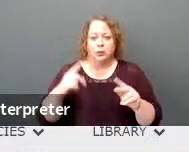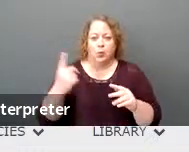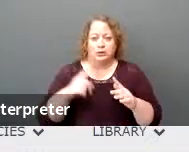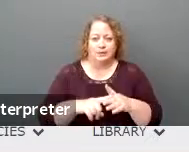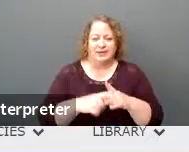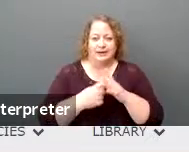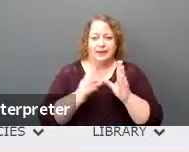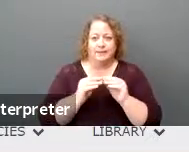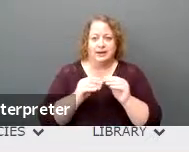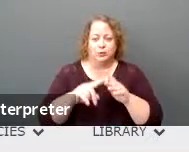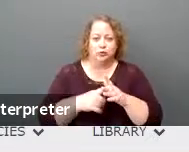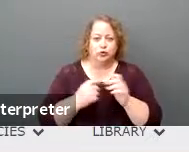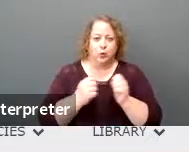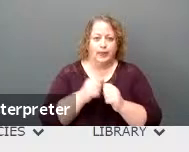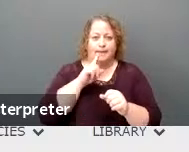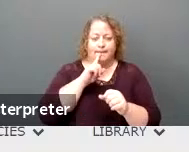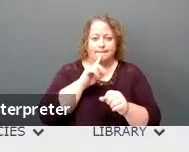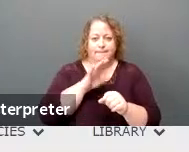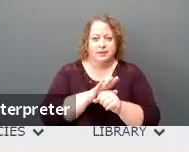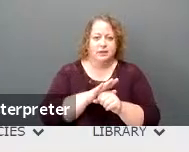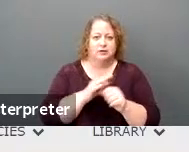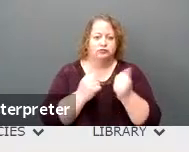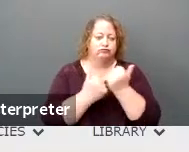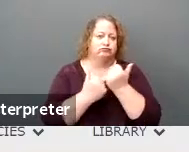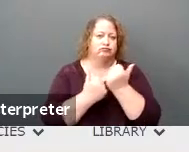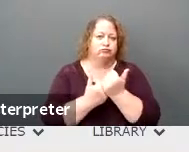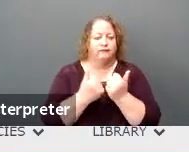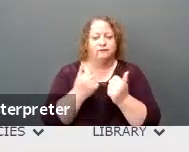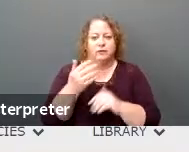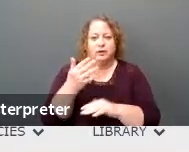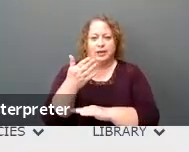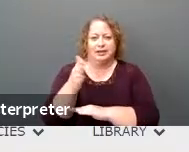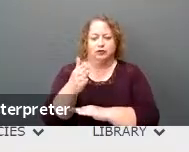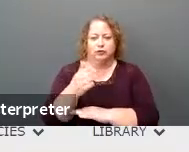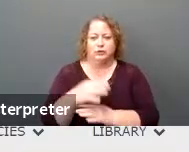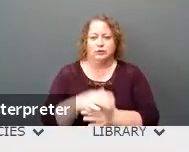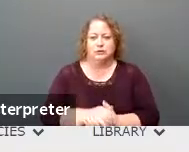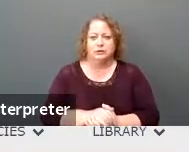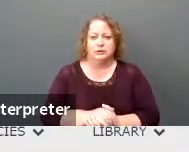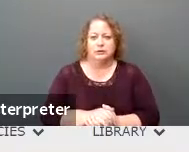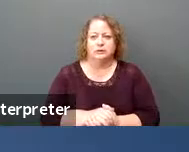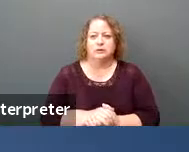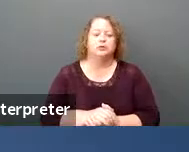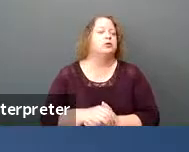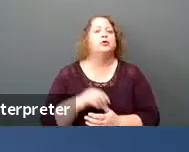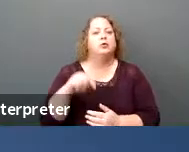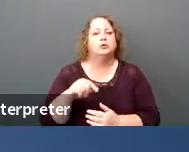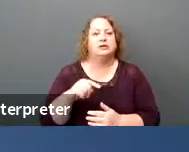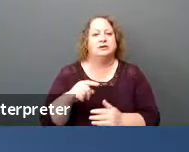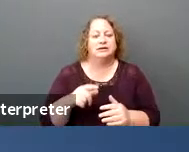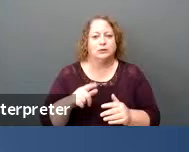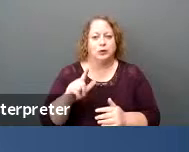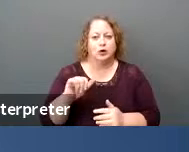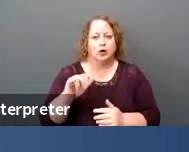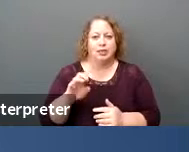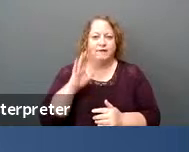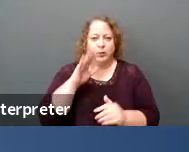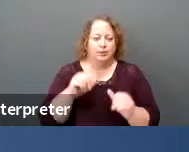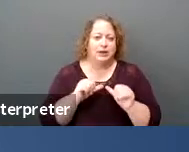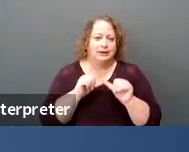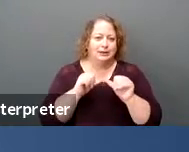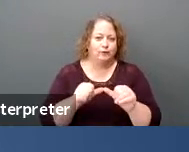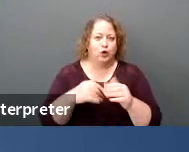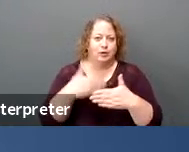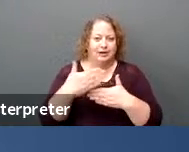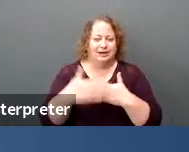Always at the beginning of the meeting, we start with the Pledge of Allegiance. And since we are right here, and this will be a continuation of our next